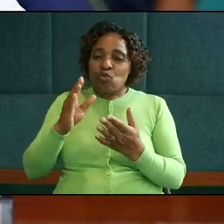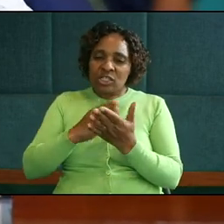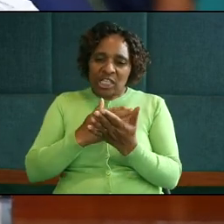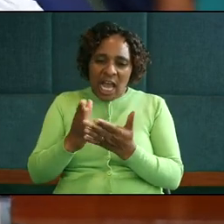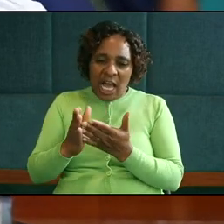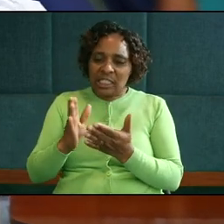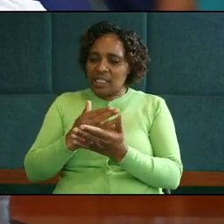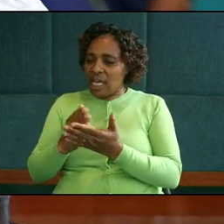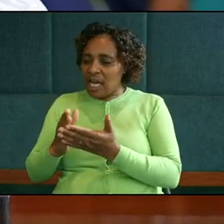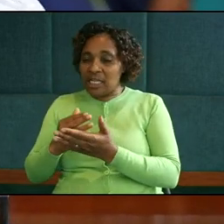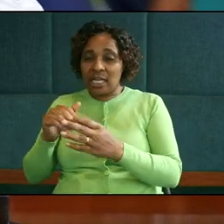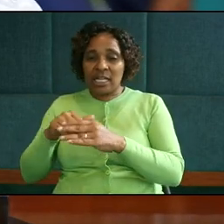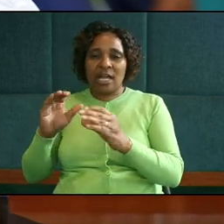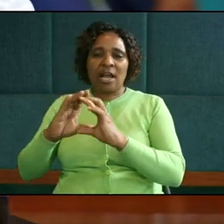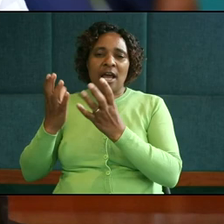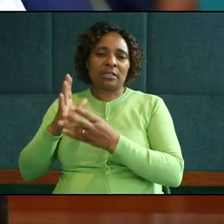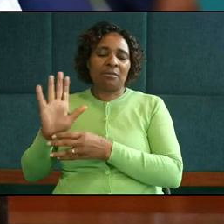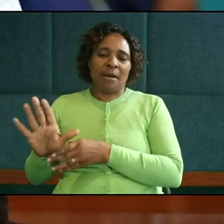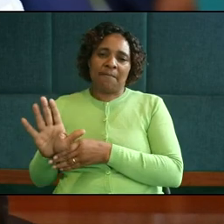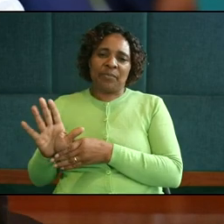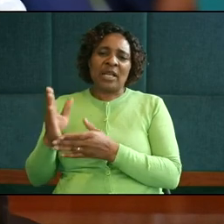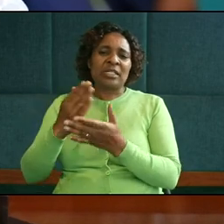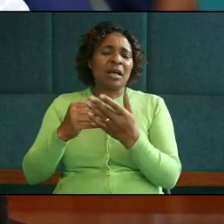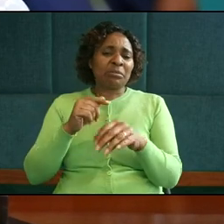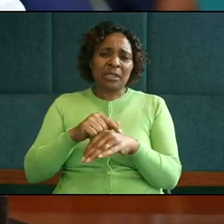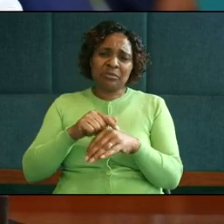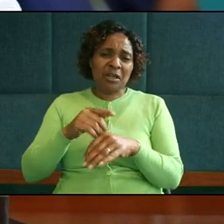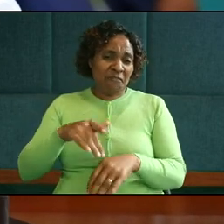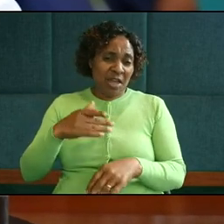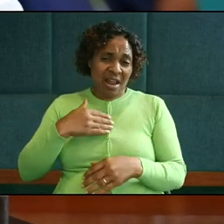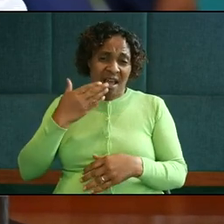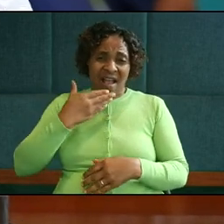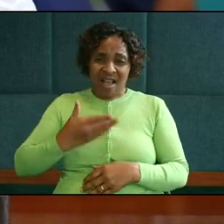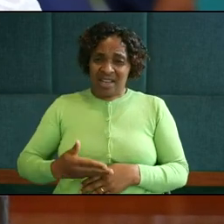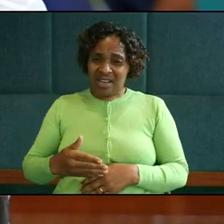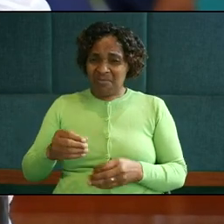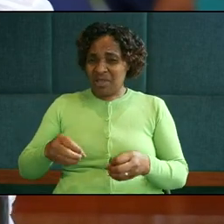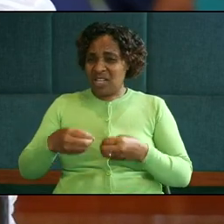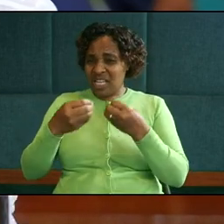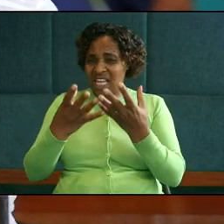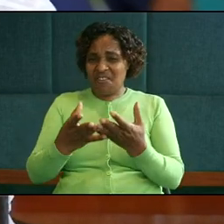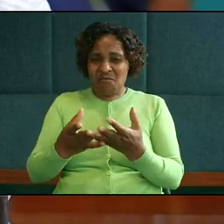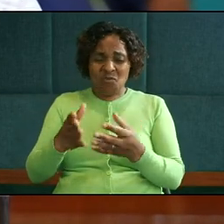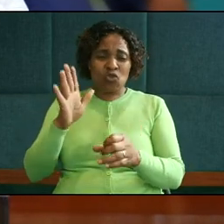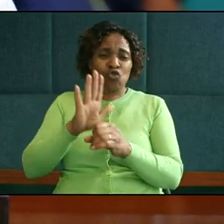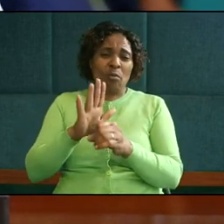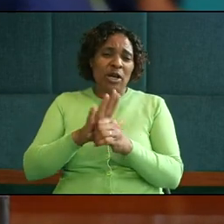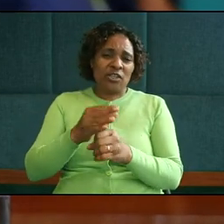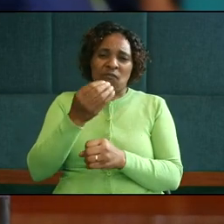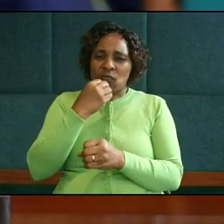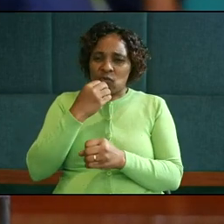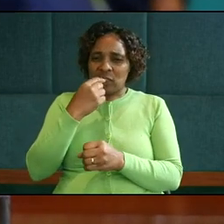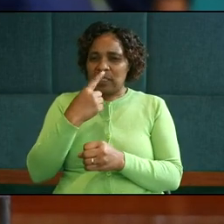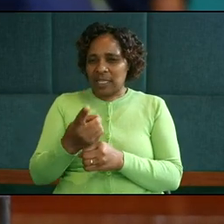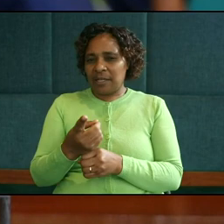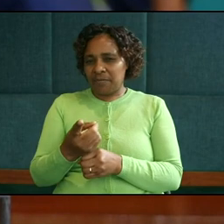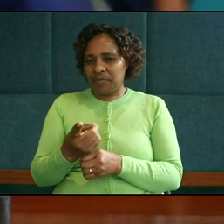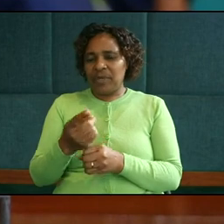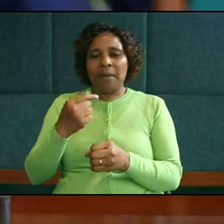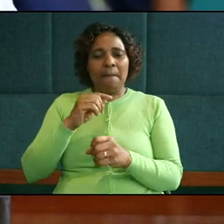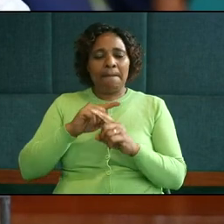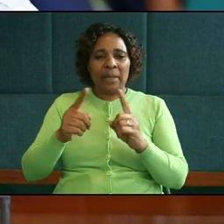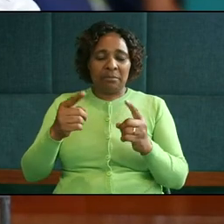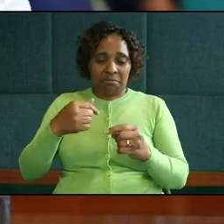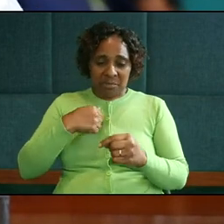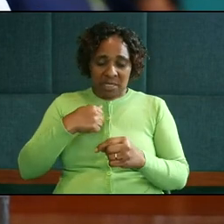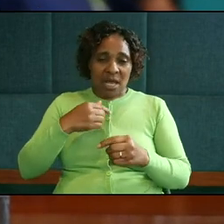David said he's happy that he can share. "Sometimes I feel hungry because I give away so much food," he says. "But I'm happy because